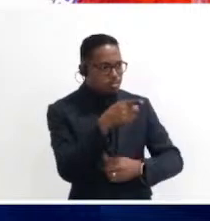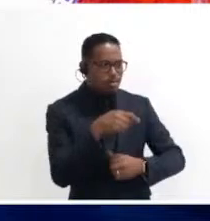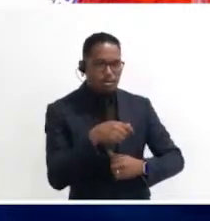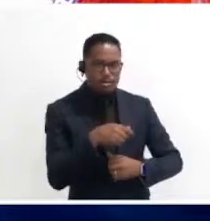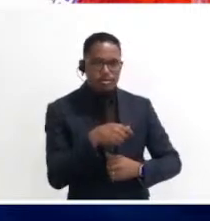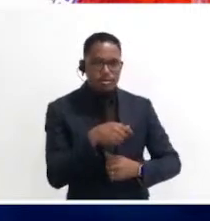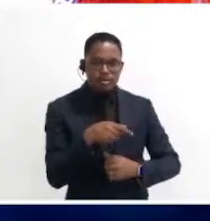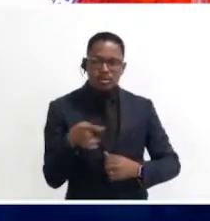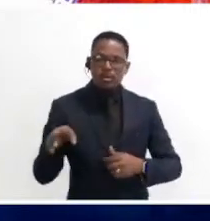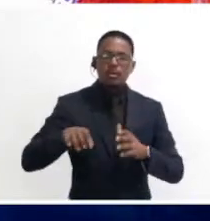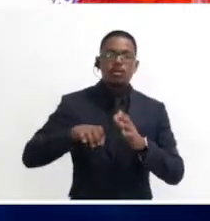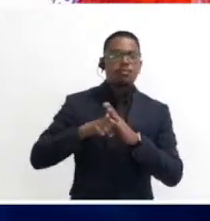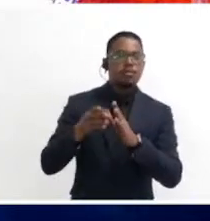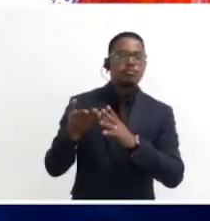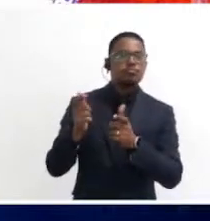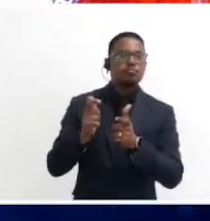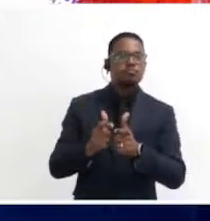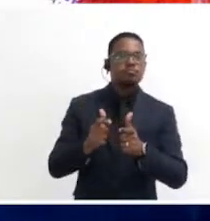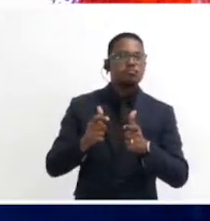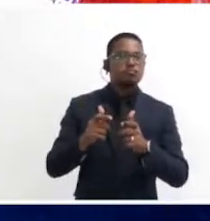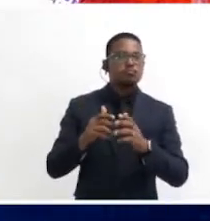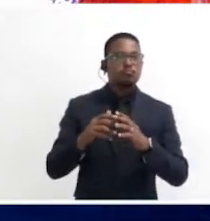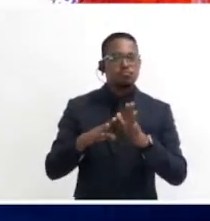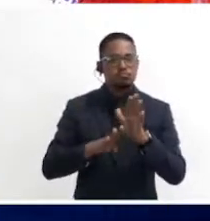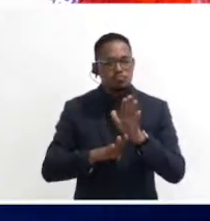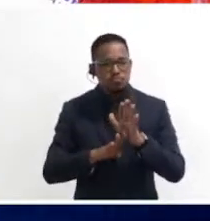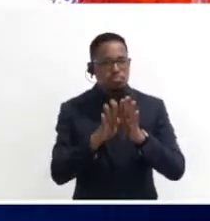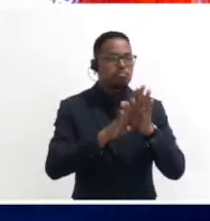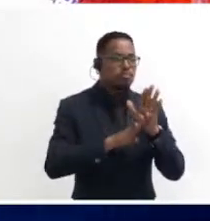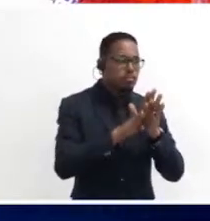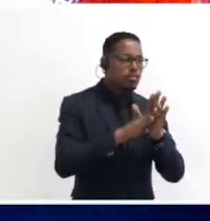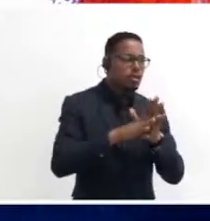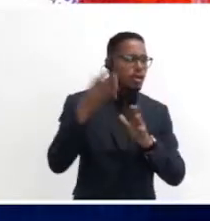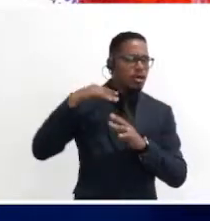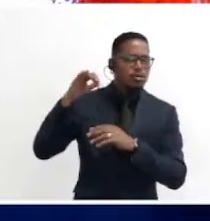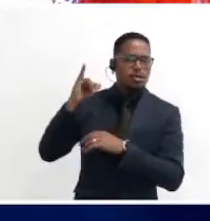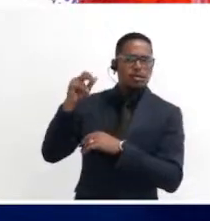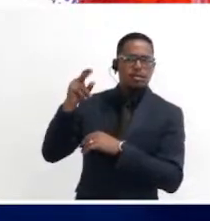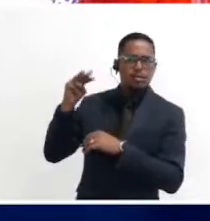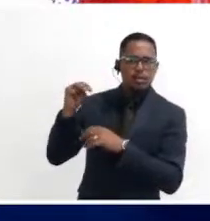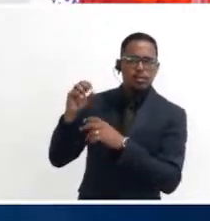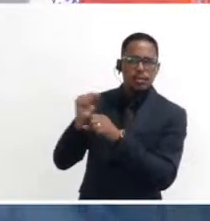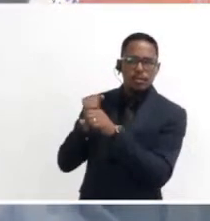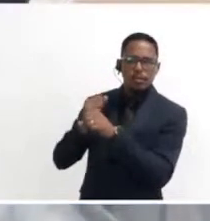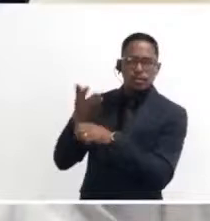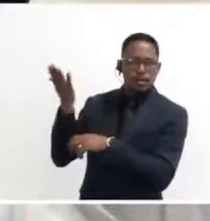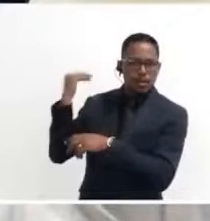in IBM. So on the left, you see what was 1 bit of memory